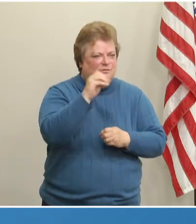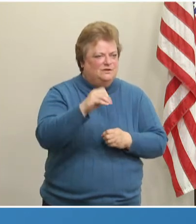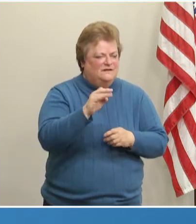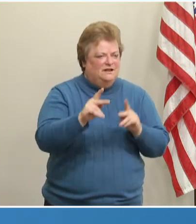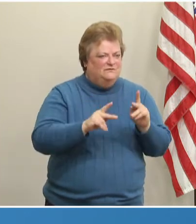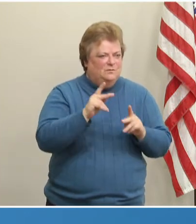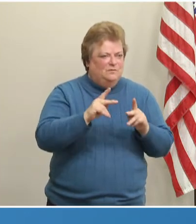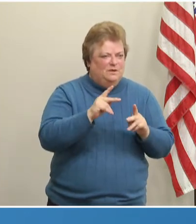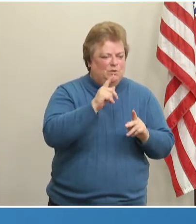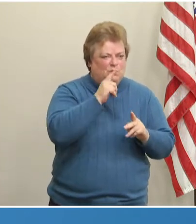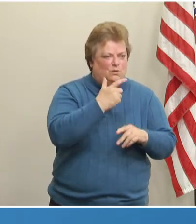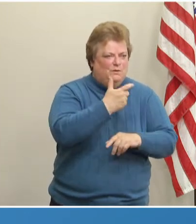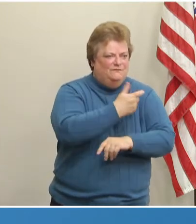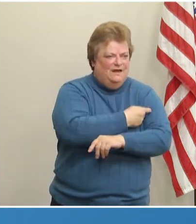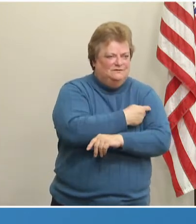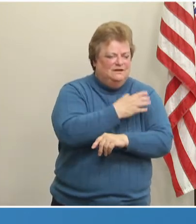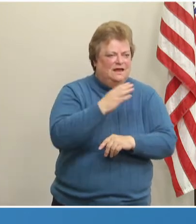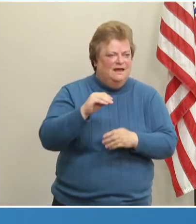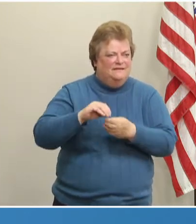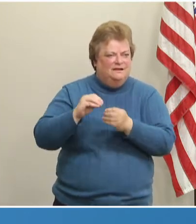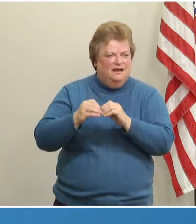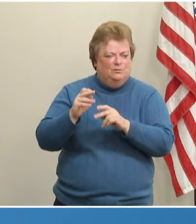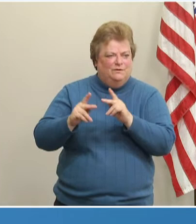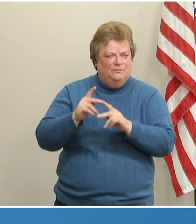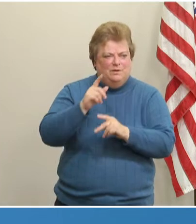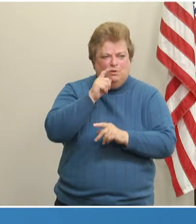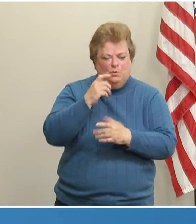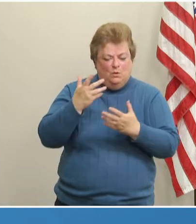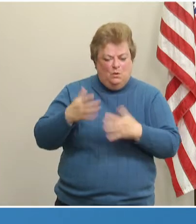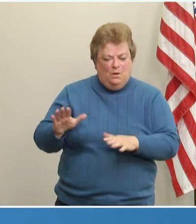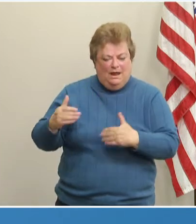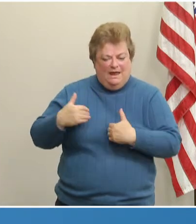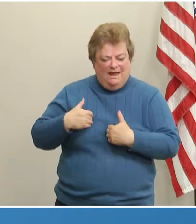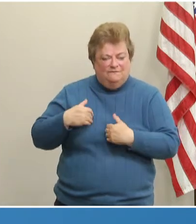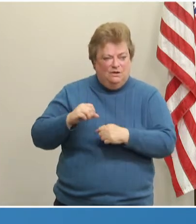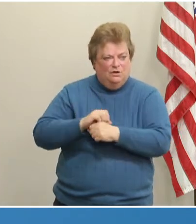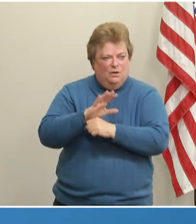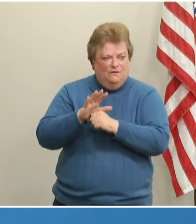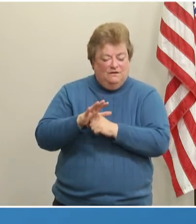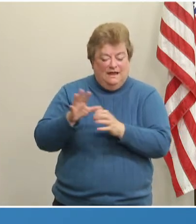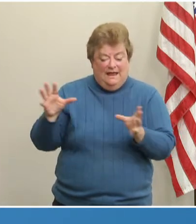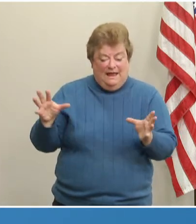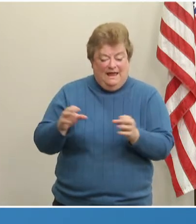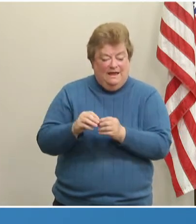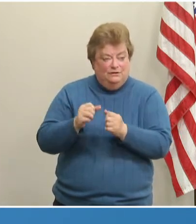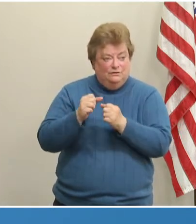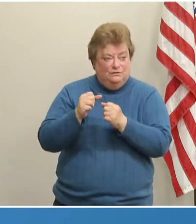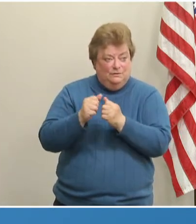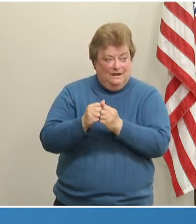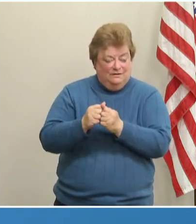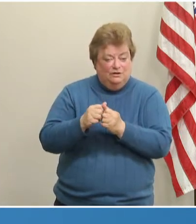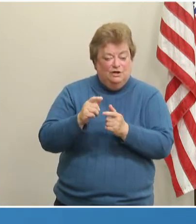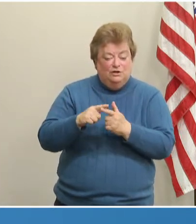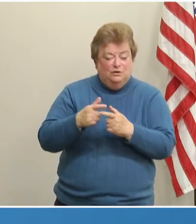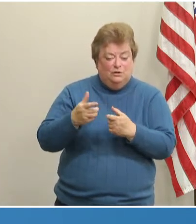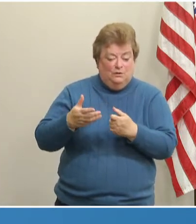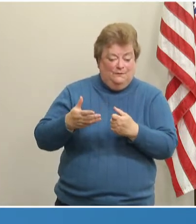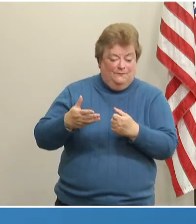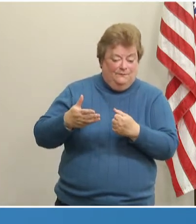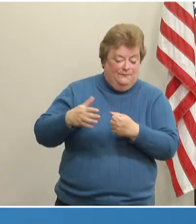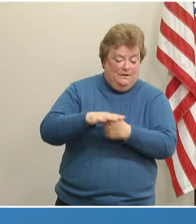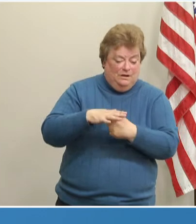people vaccinated and the number of people who've had COVID, adding those together to determine a total percent